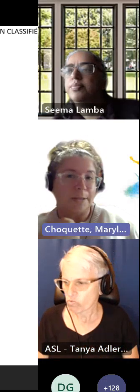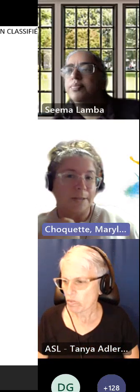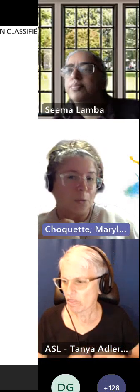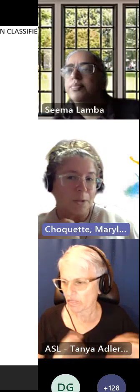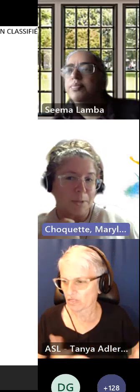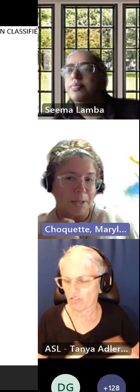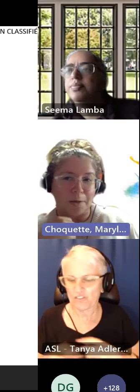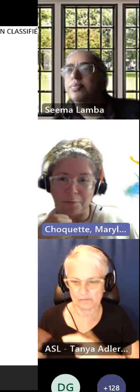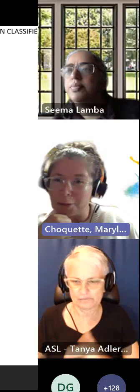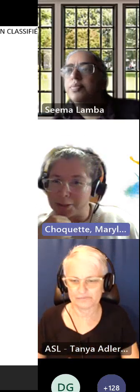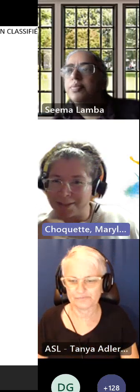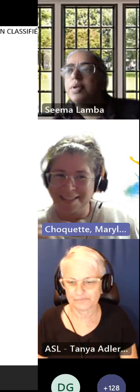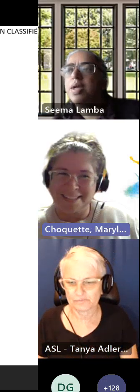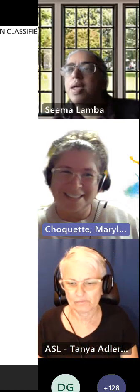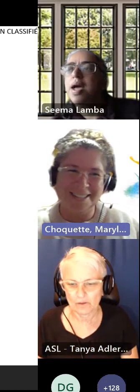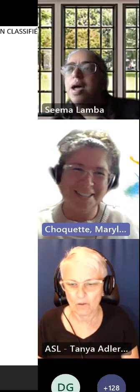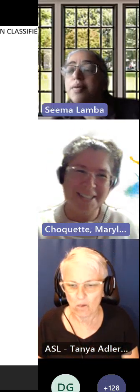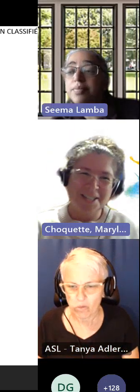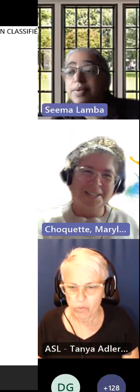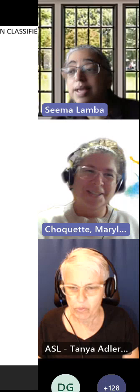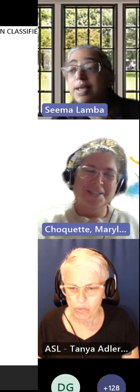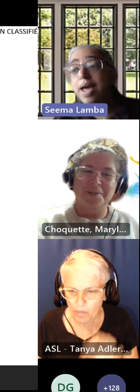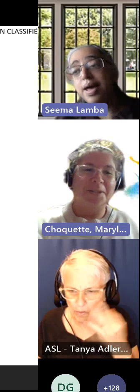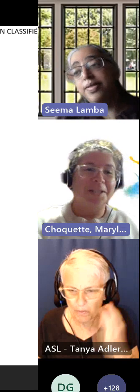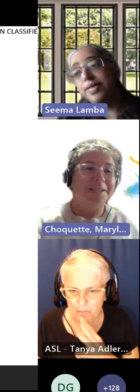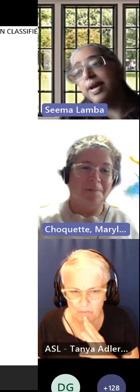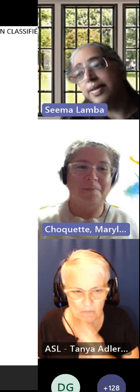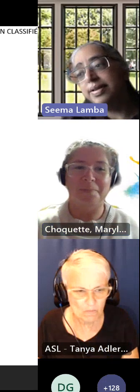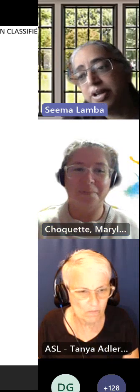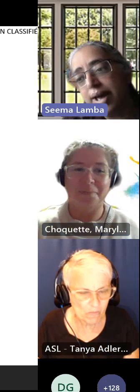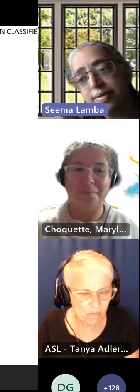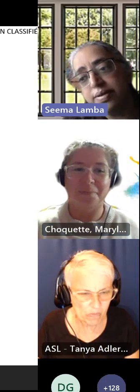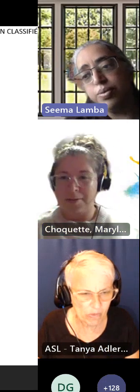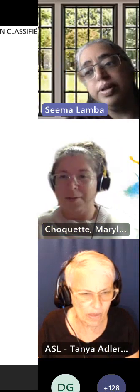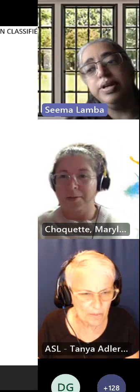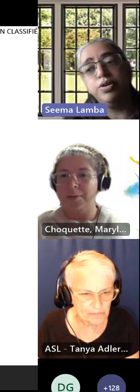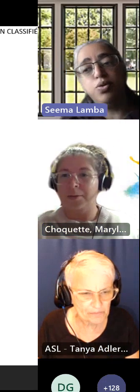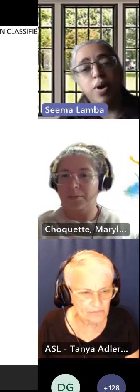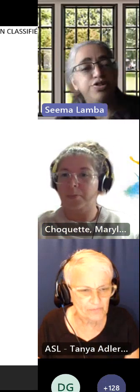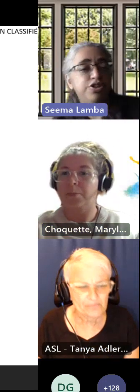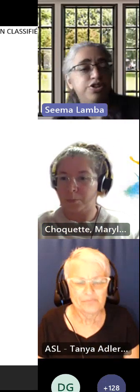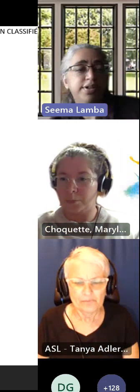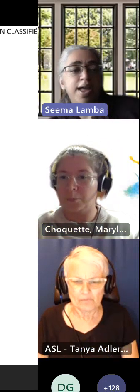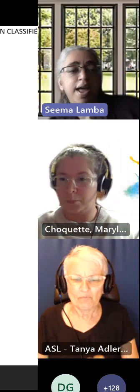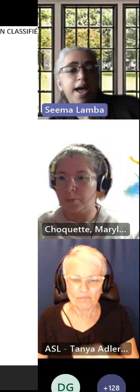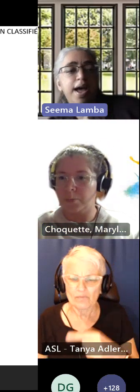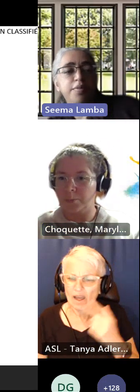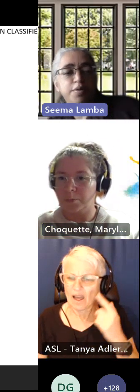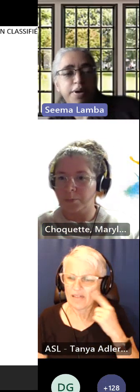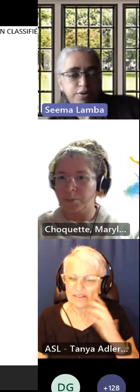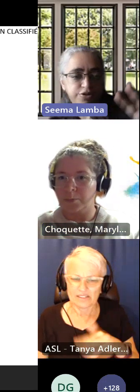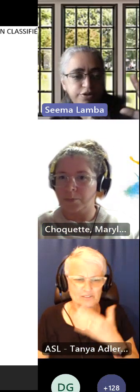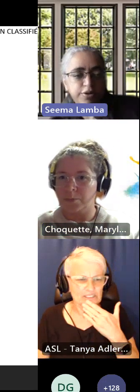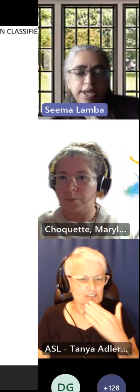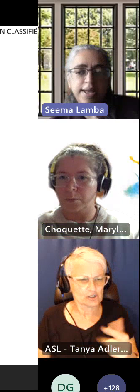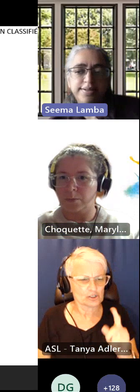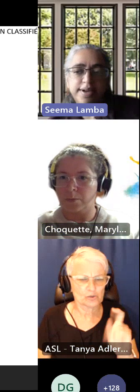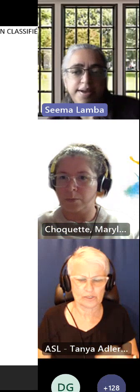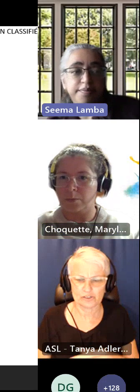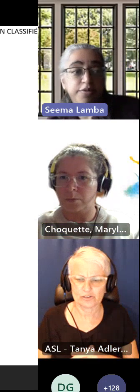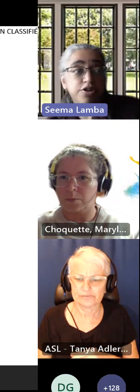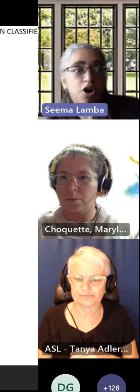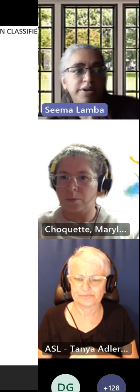Feel free to say no, Deepika, if it doesn't. Yeah, I think Deepika asks a really good question about